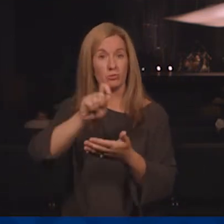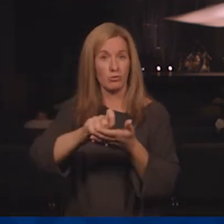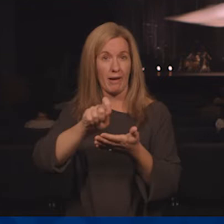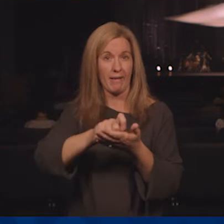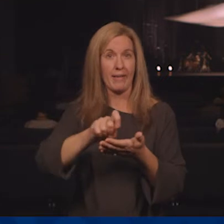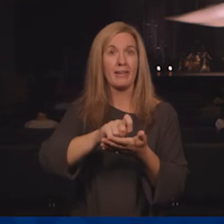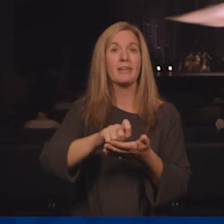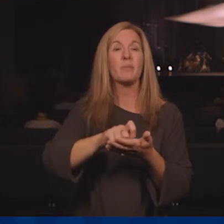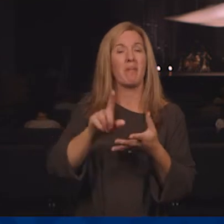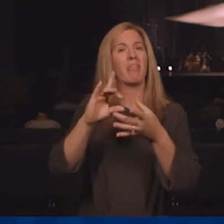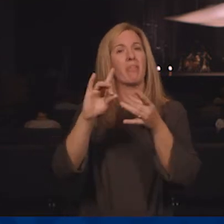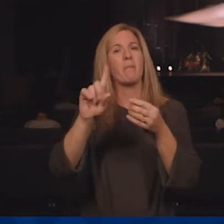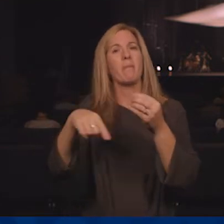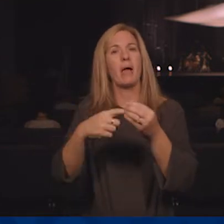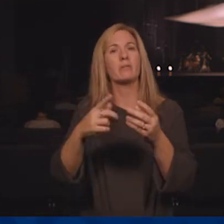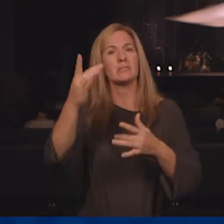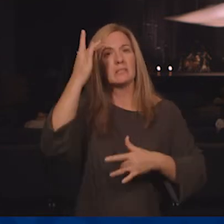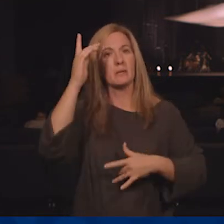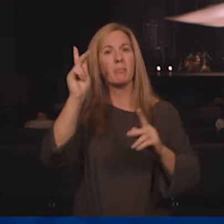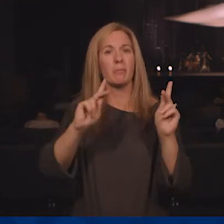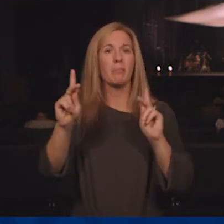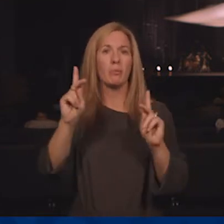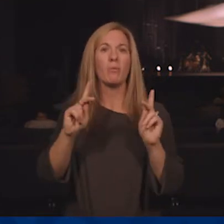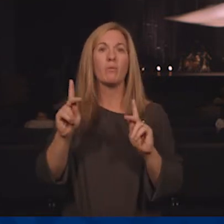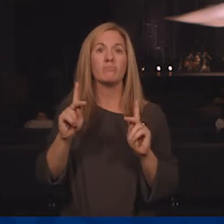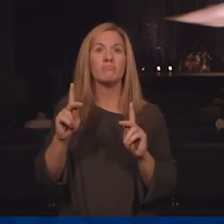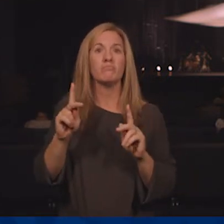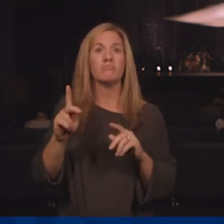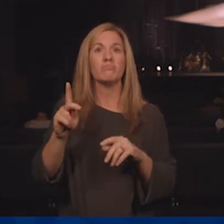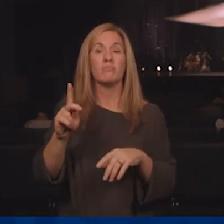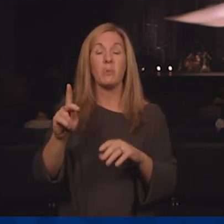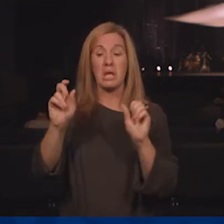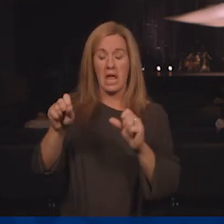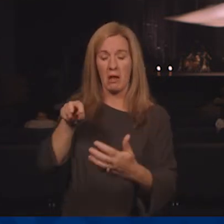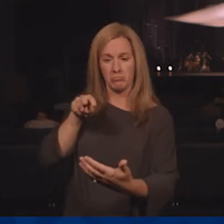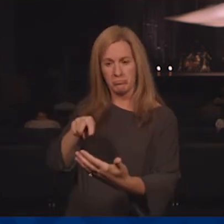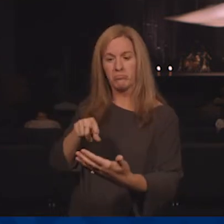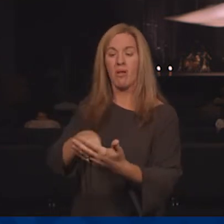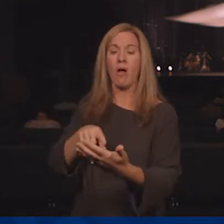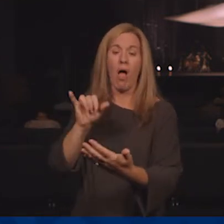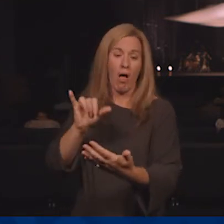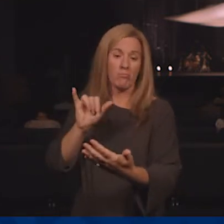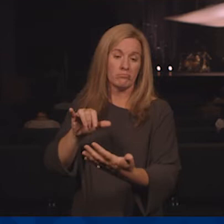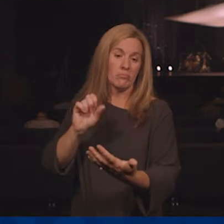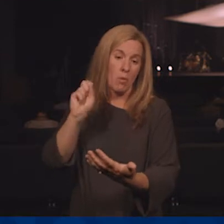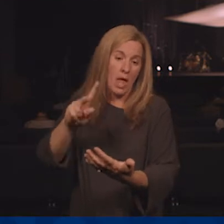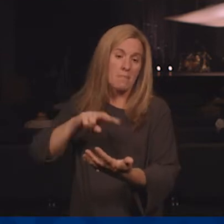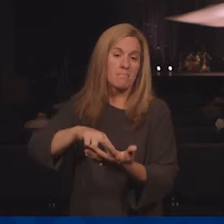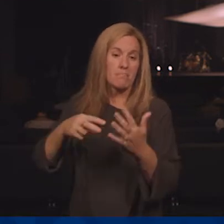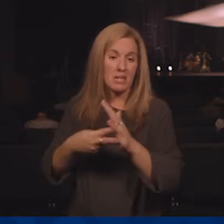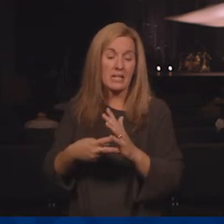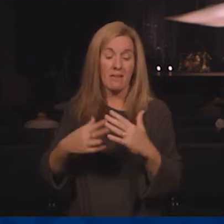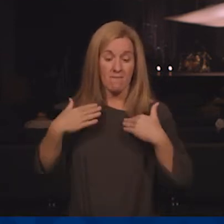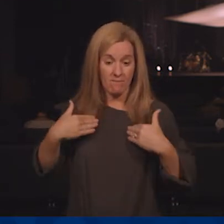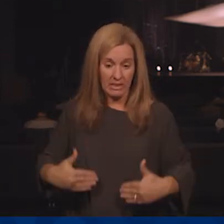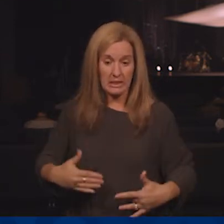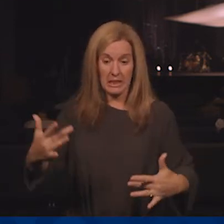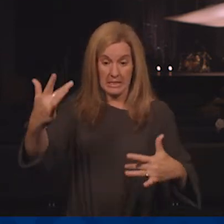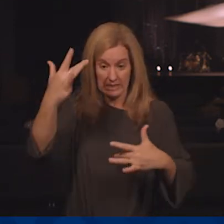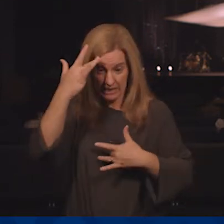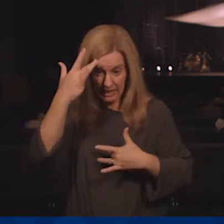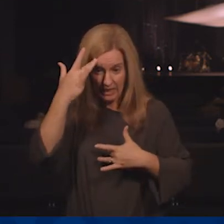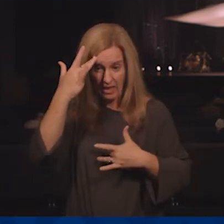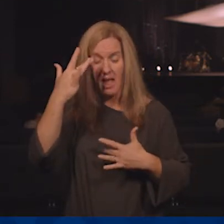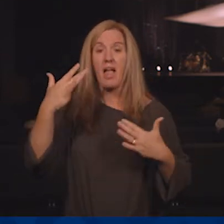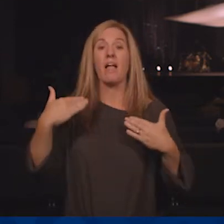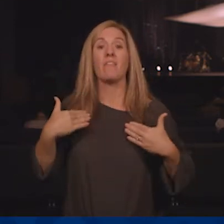people who are sick is that he's talking about people who are physically sick and then being physically restored. Now,